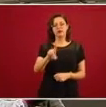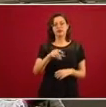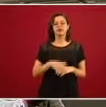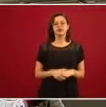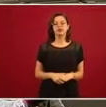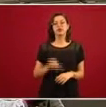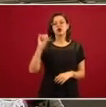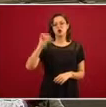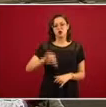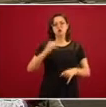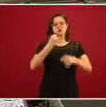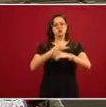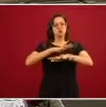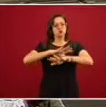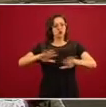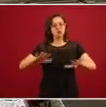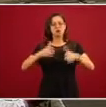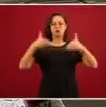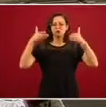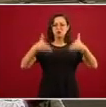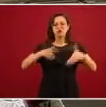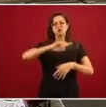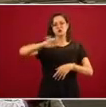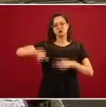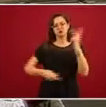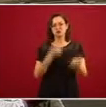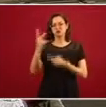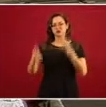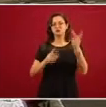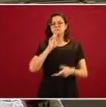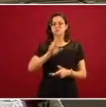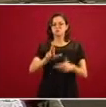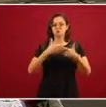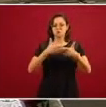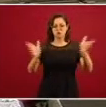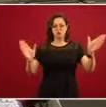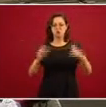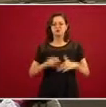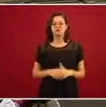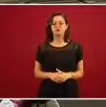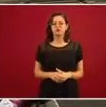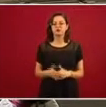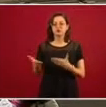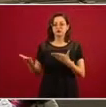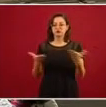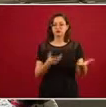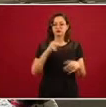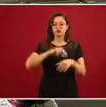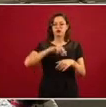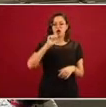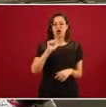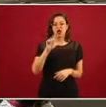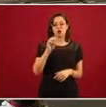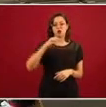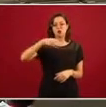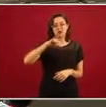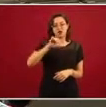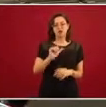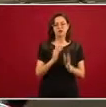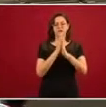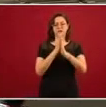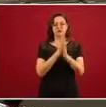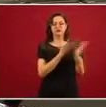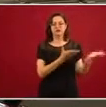world. Today we'll basically just be giving the technical report, and then we can begin with the Q&A period. Dr.